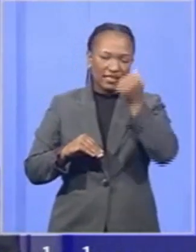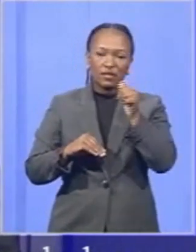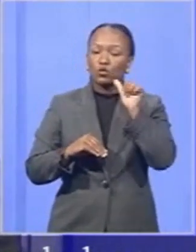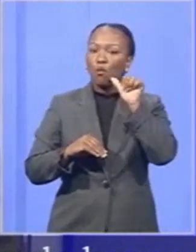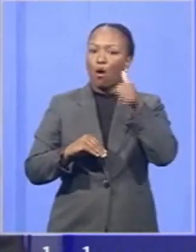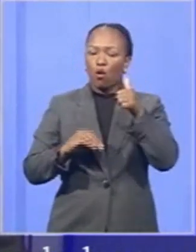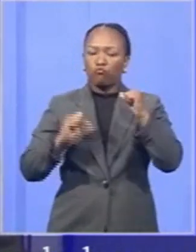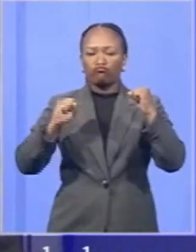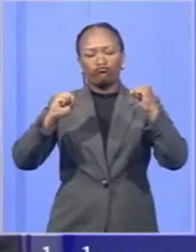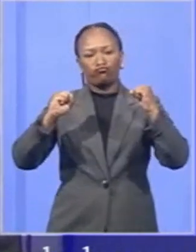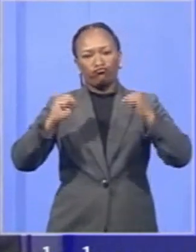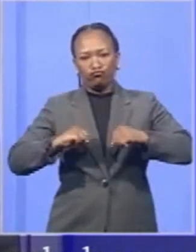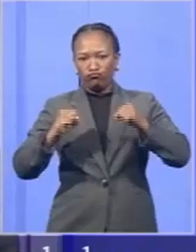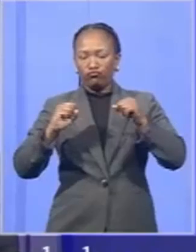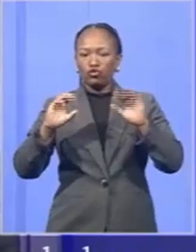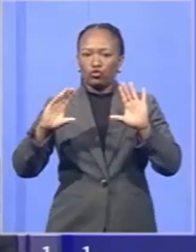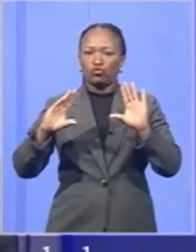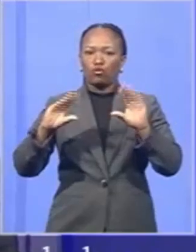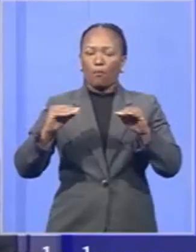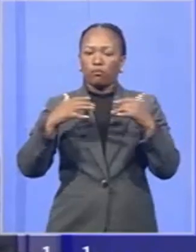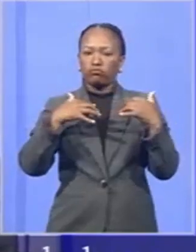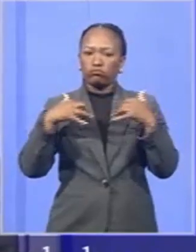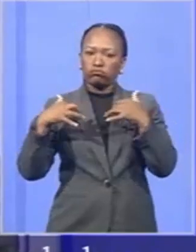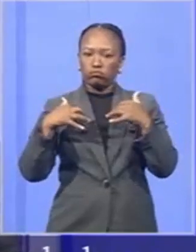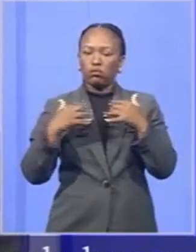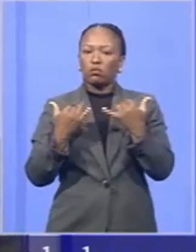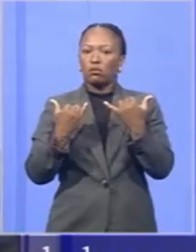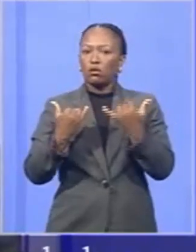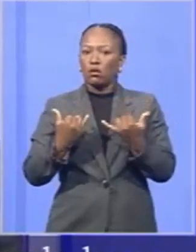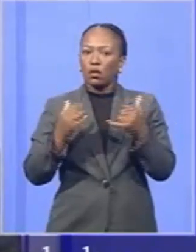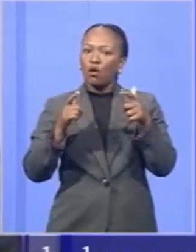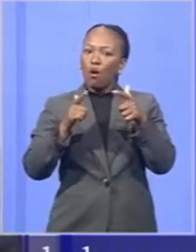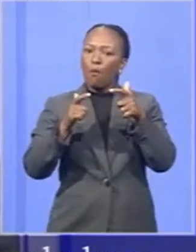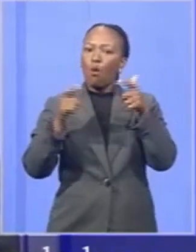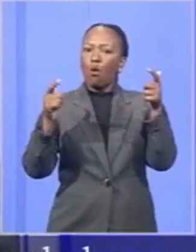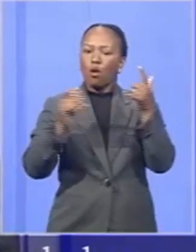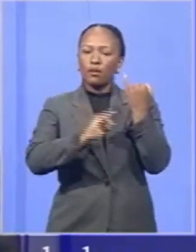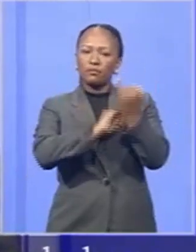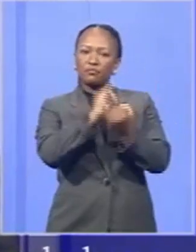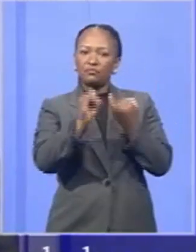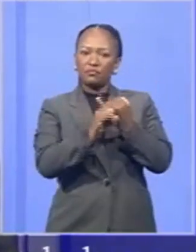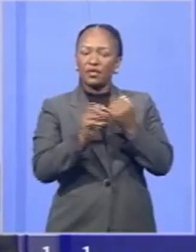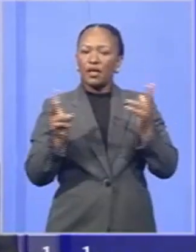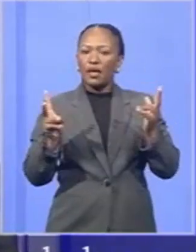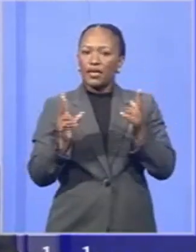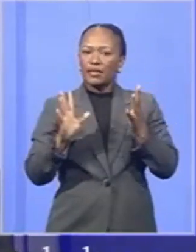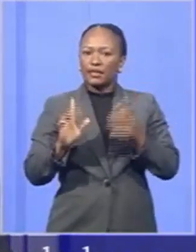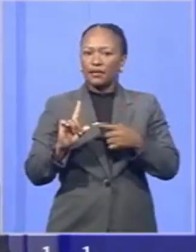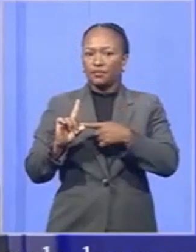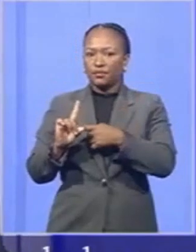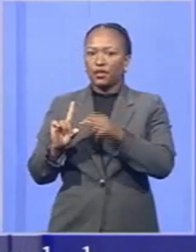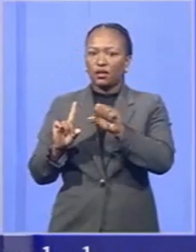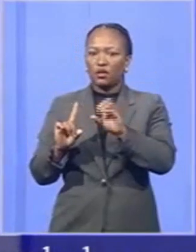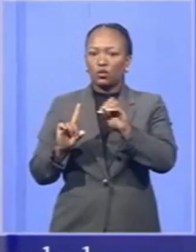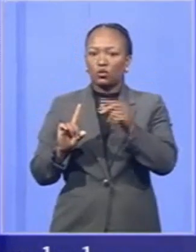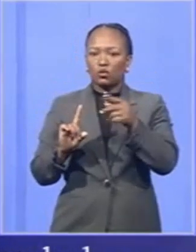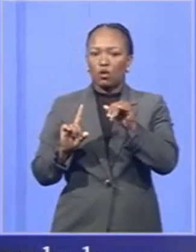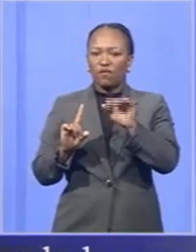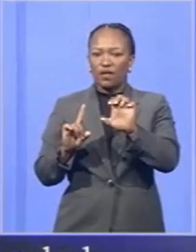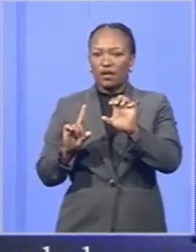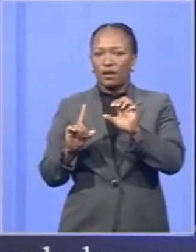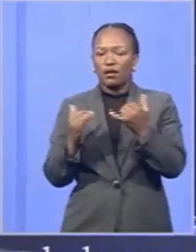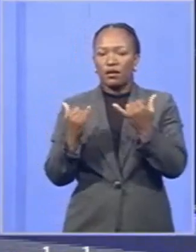hosane. Ho hlopholla taba ena holwanyane re buisana le mohlophisi e moholo wa ditaba tsa matjhaba kwano ho SABC e leng Sophie Mokoena. Mme Mokoena ha ke o